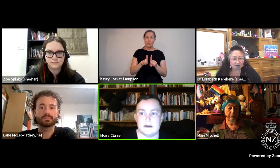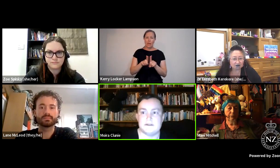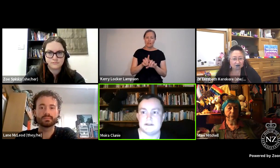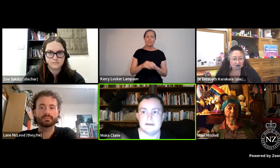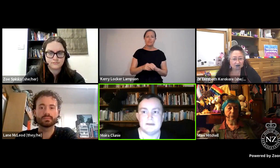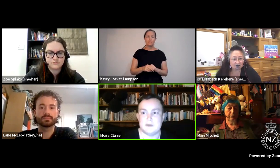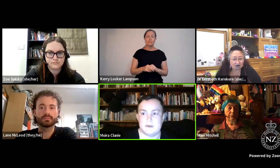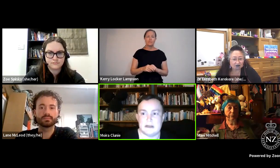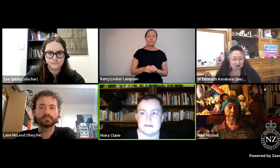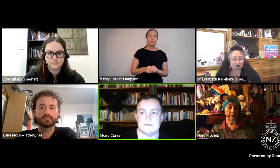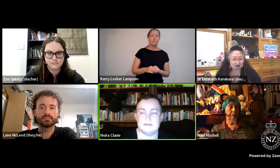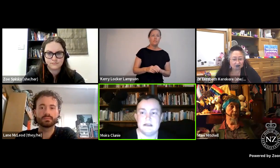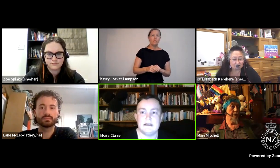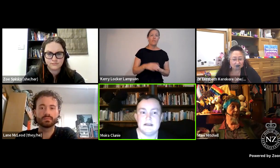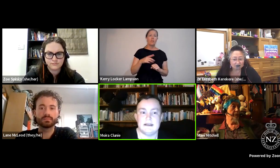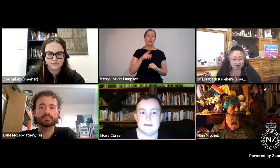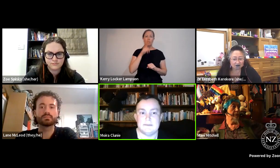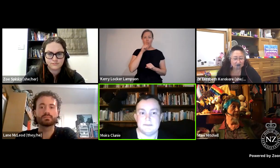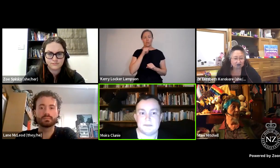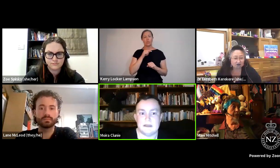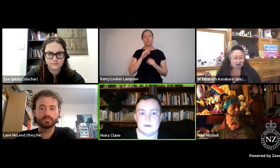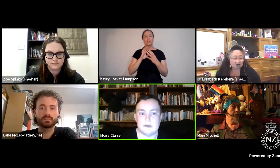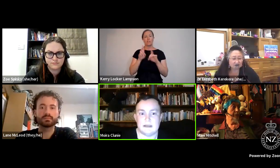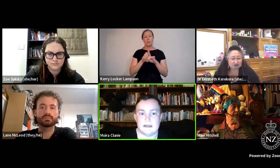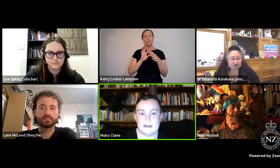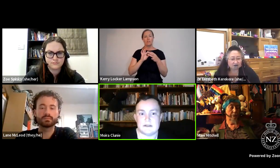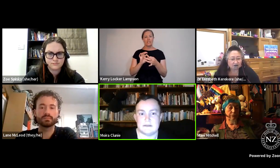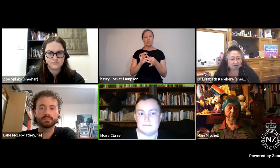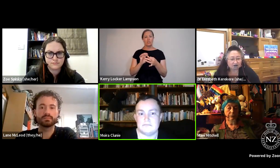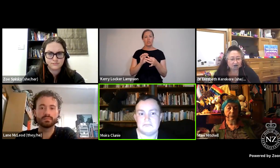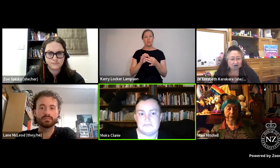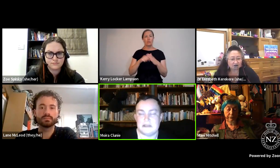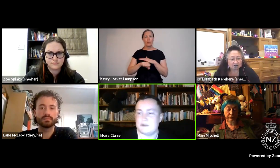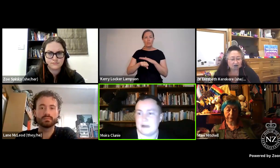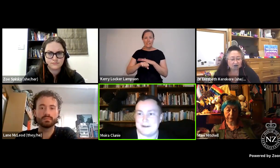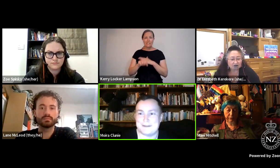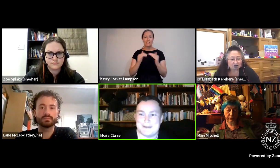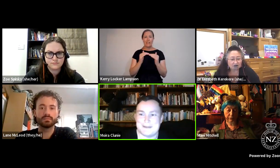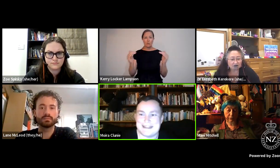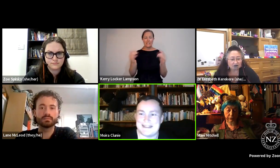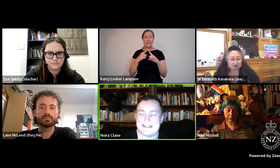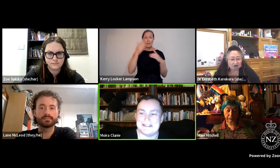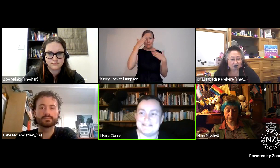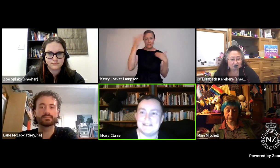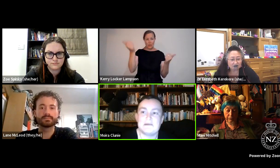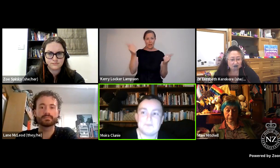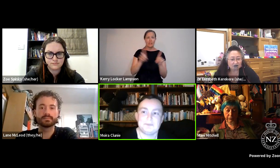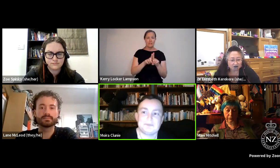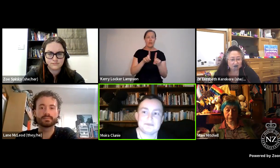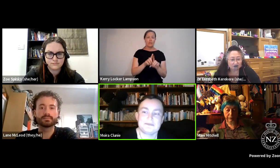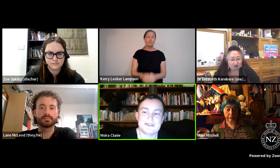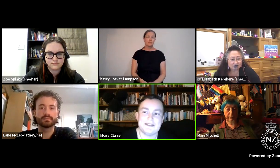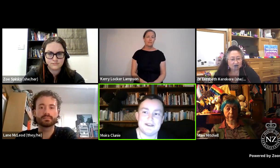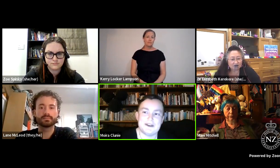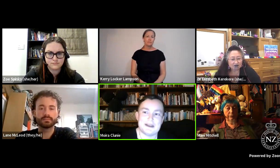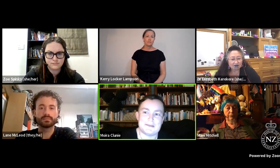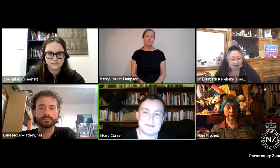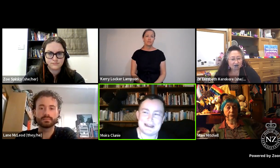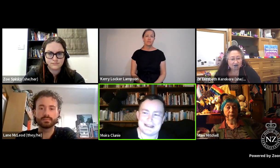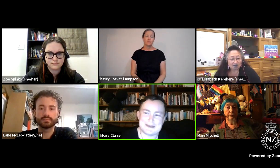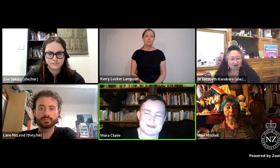sexual health, to reproductive equity, and to mental health, amongst other things.